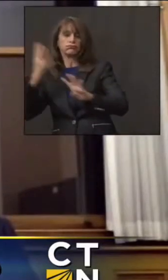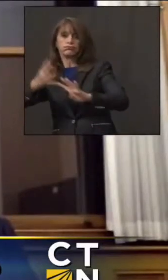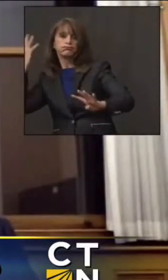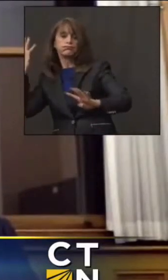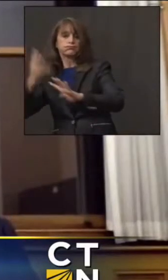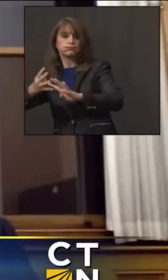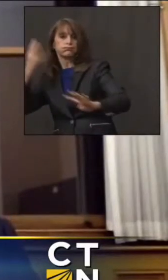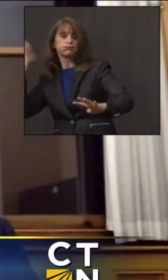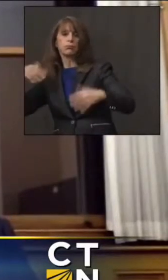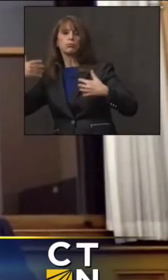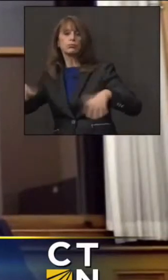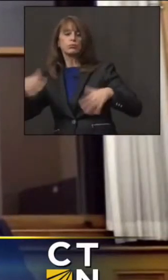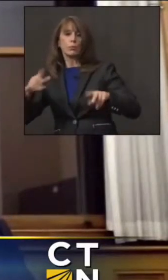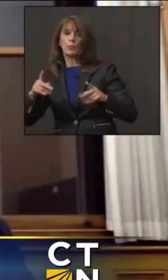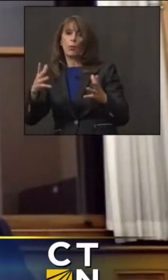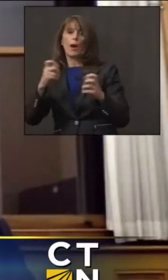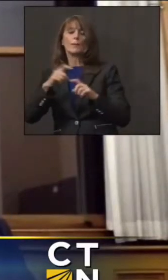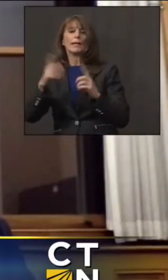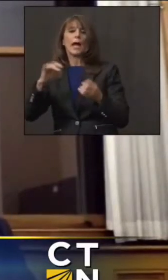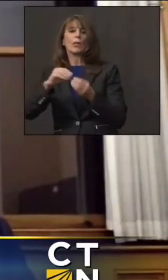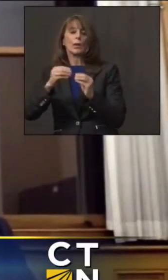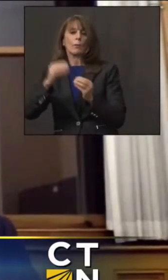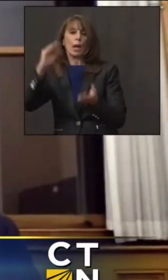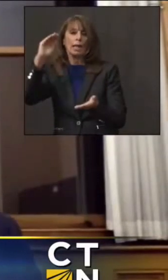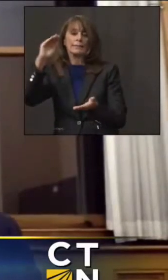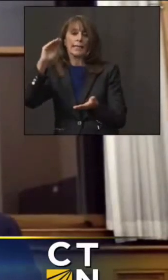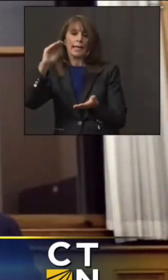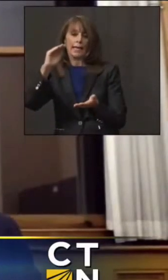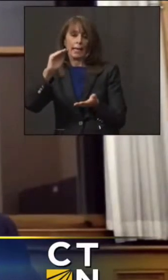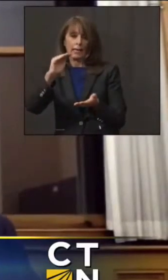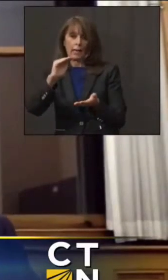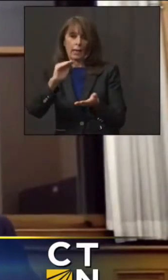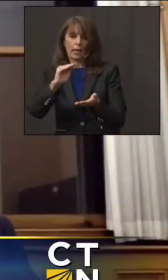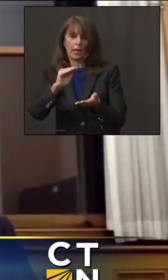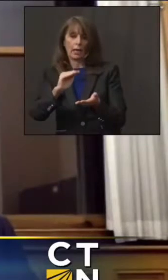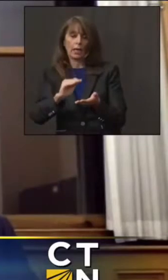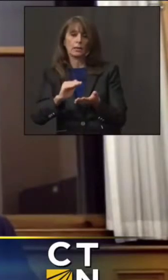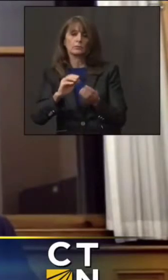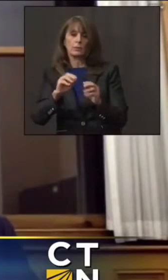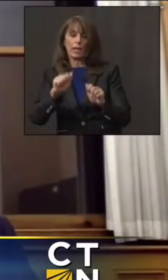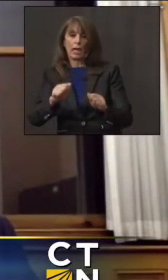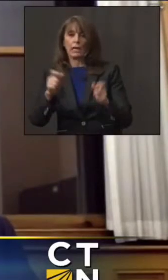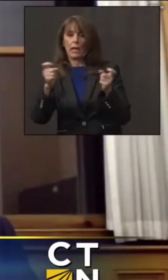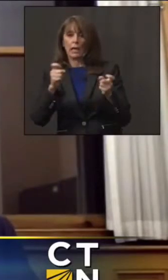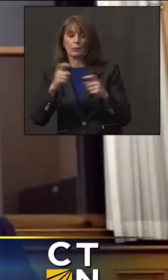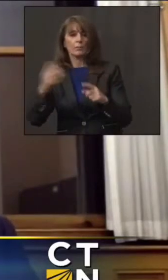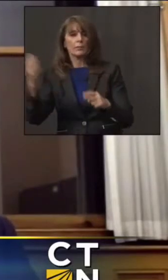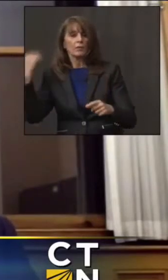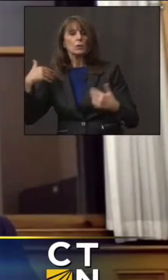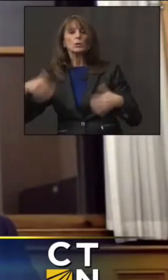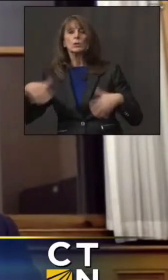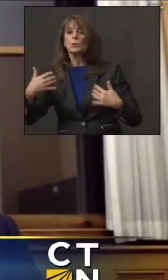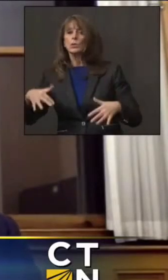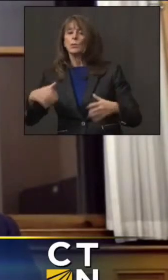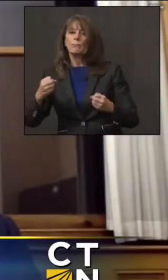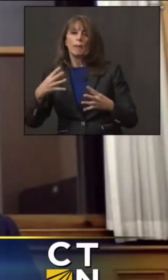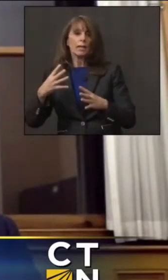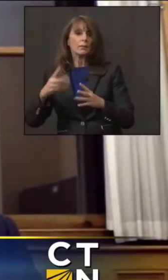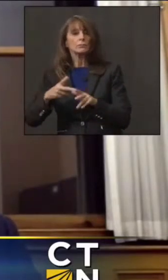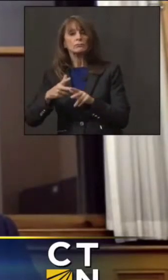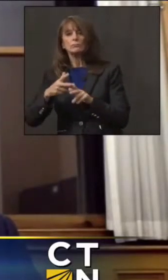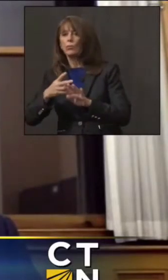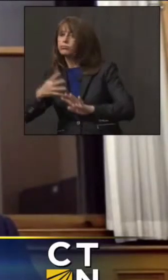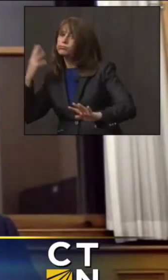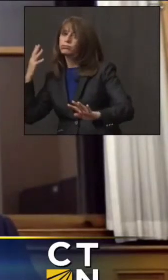that the demand had come down considerably to levels more resembling several weeks ago, and that there were no reports